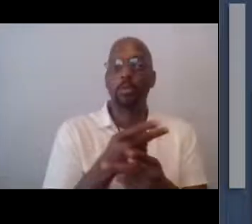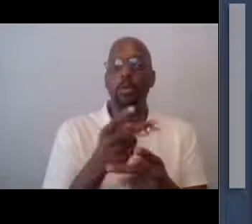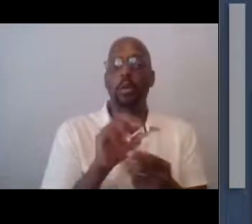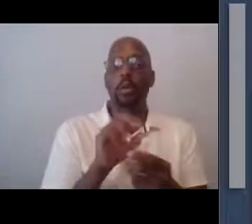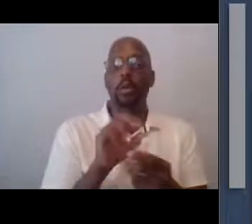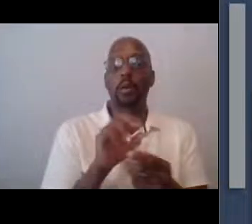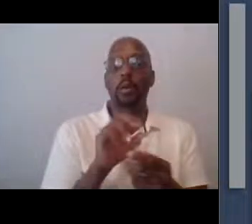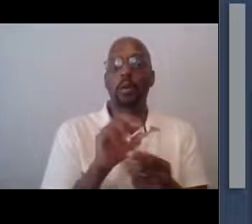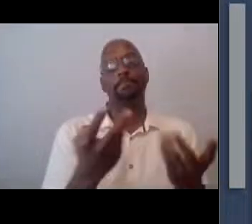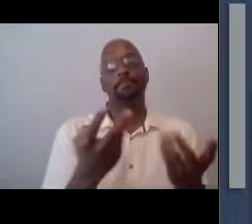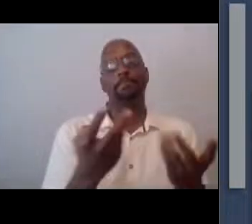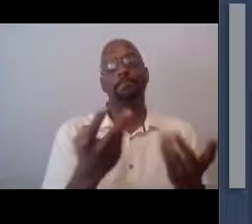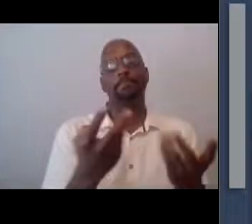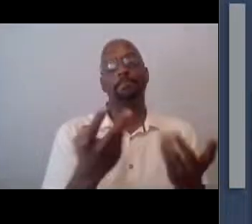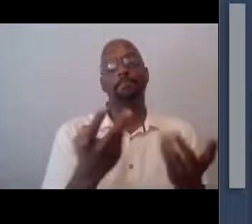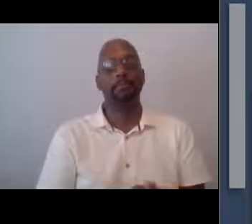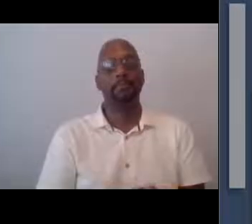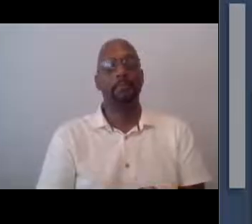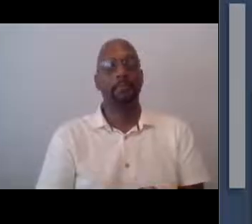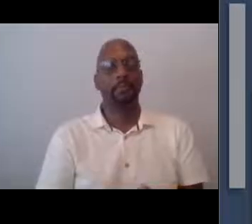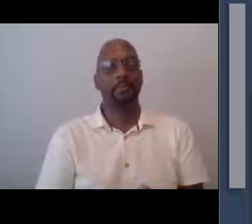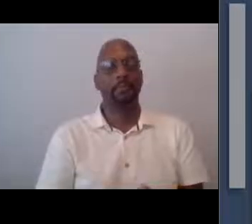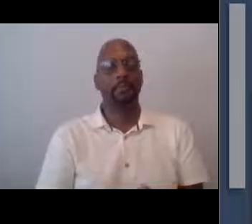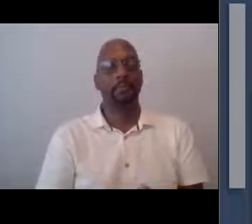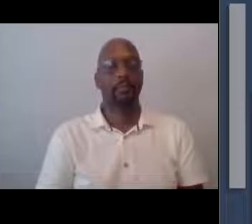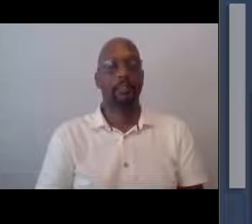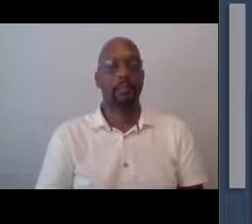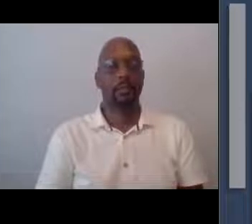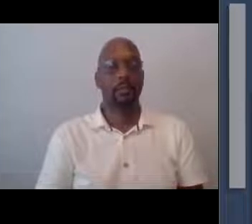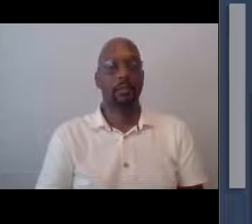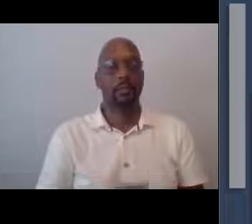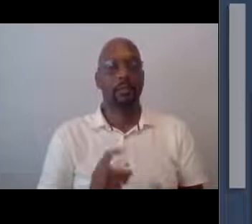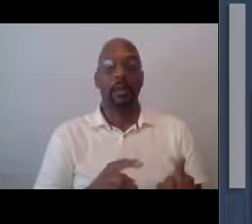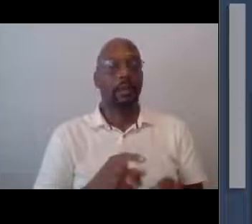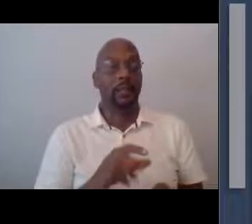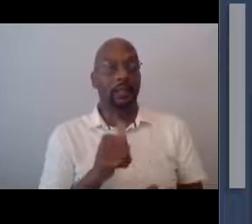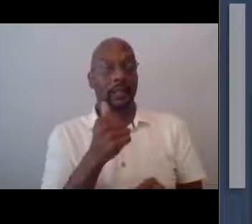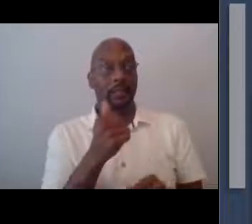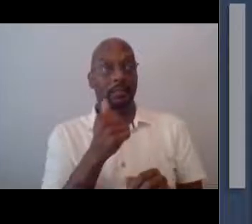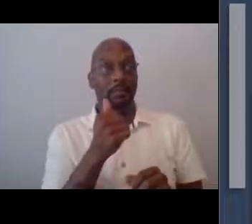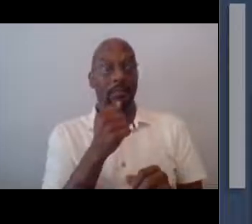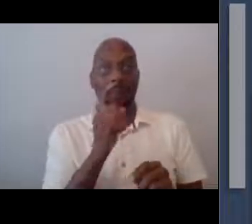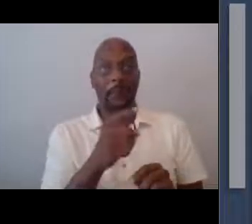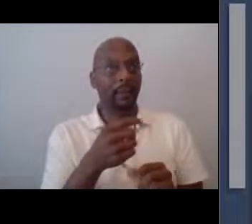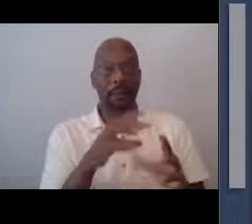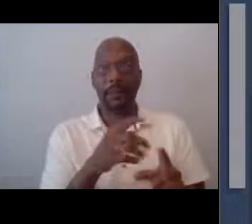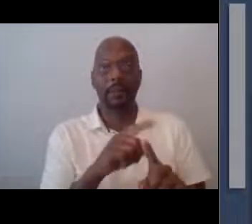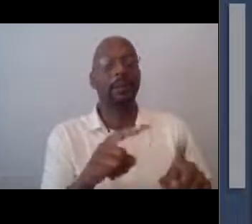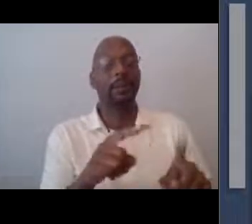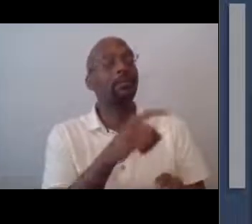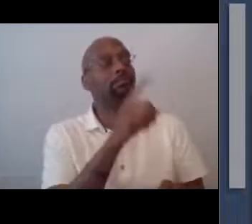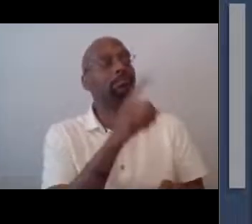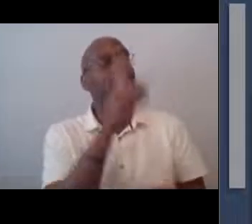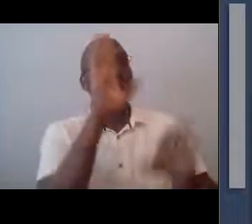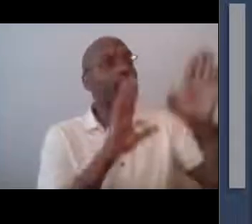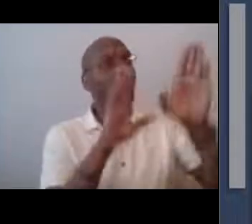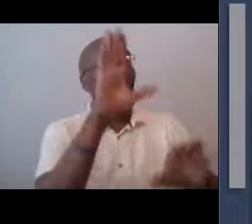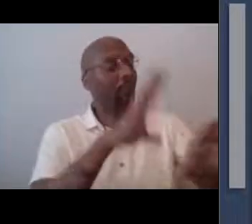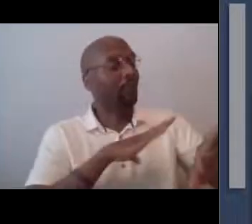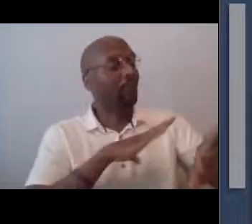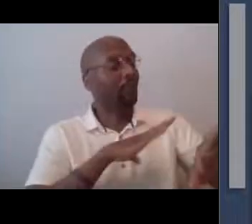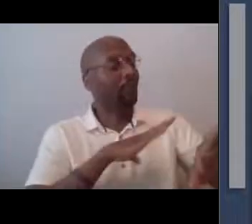All right, for the record, I could have been gone 10 minutes ago, but they're asking me questions, so it's not my fault. You want me to cut them off? Yeah, it's up to you. You're just shoddy running